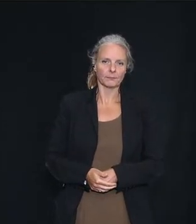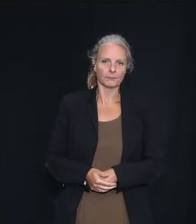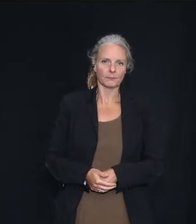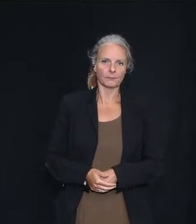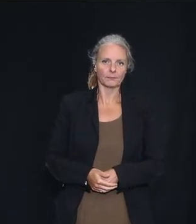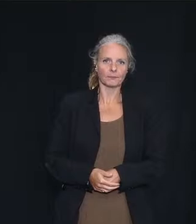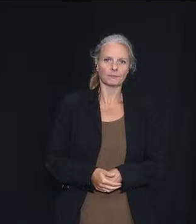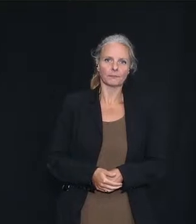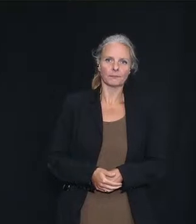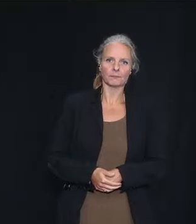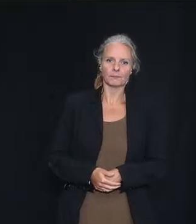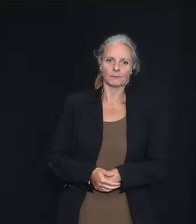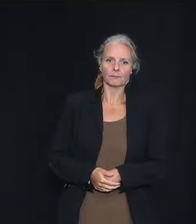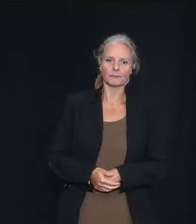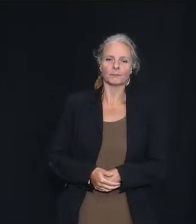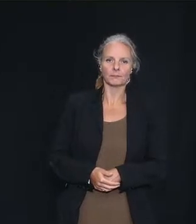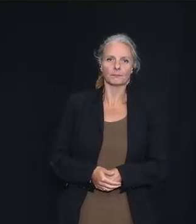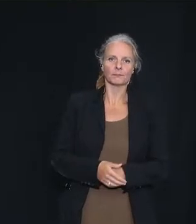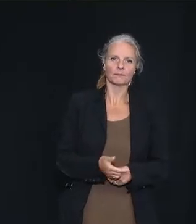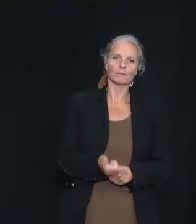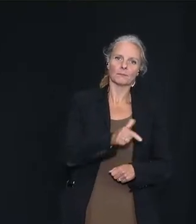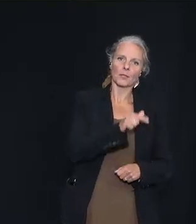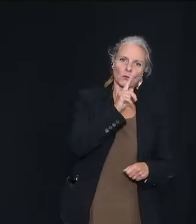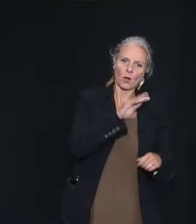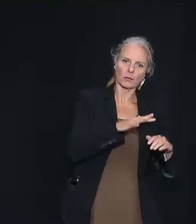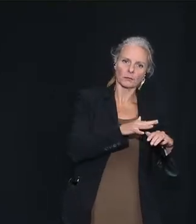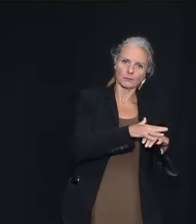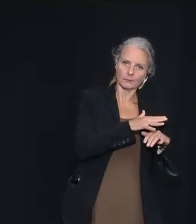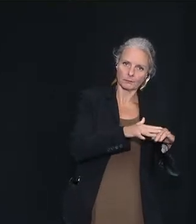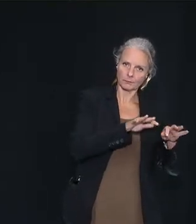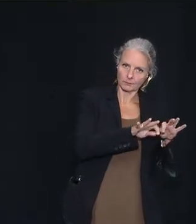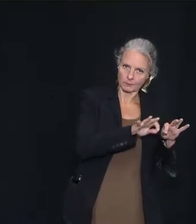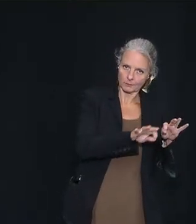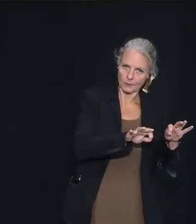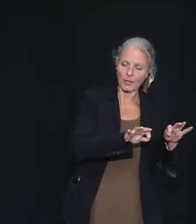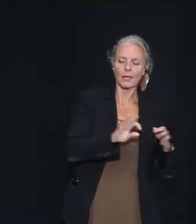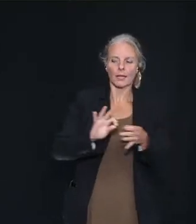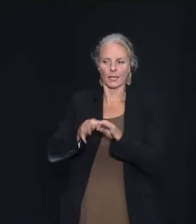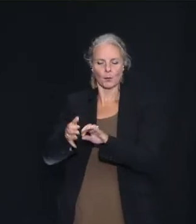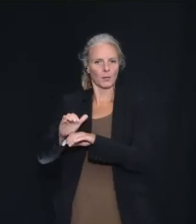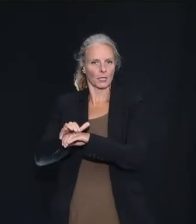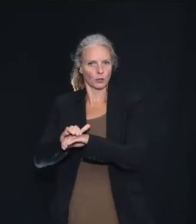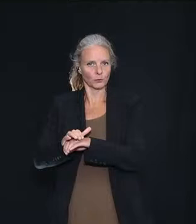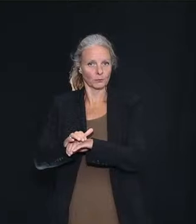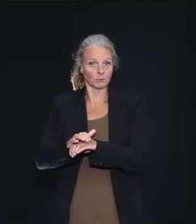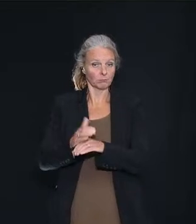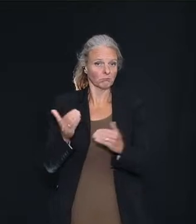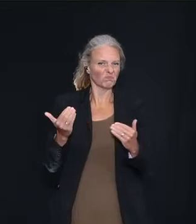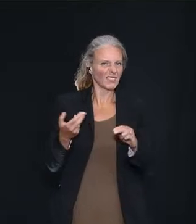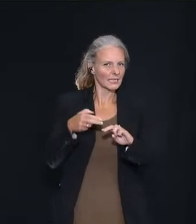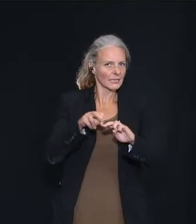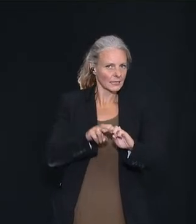assis. We will remain seated. However, I'll ask you something special.